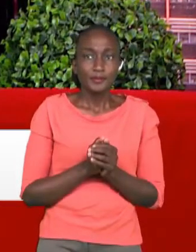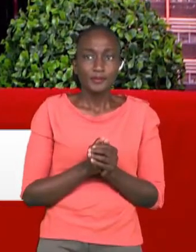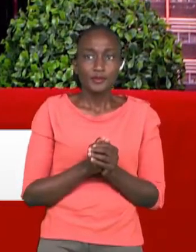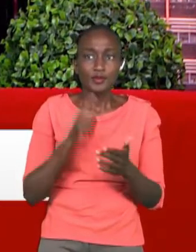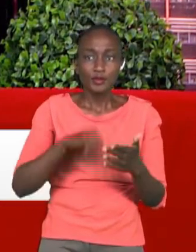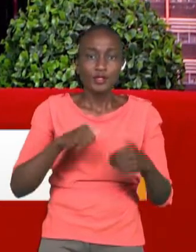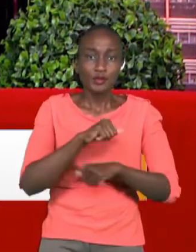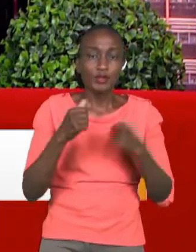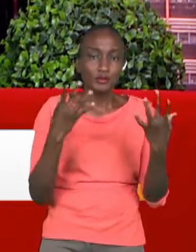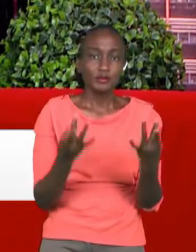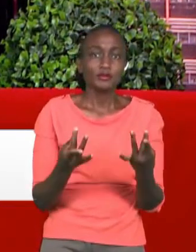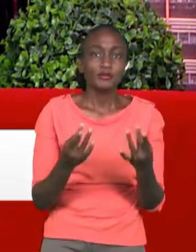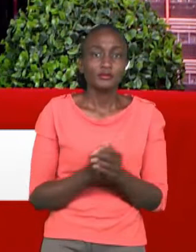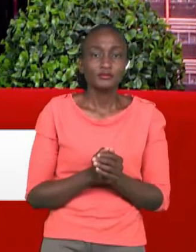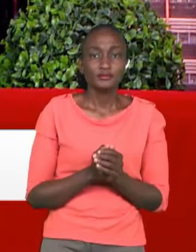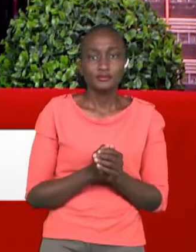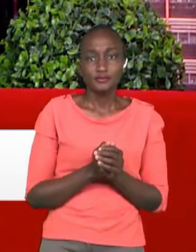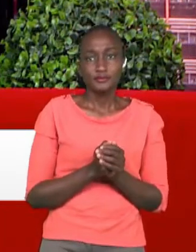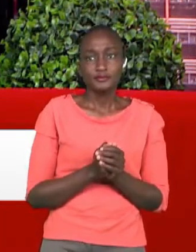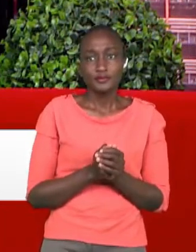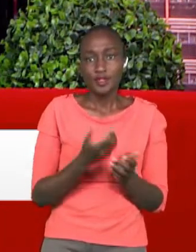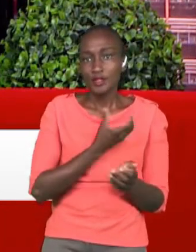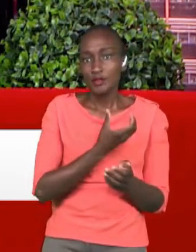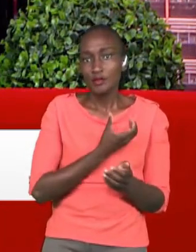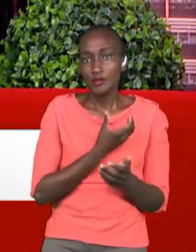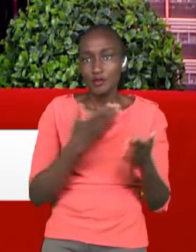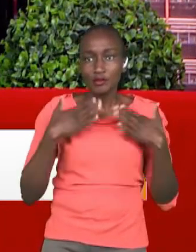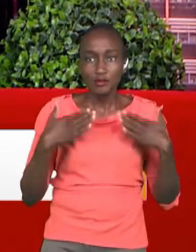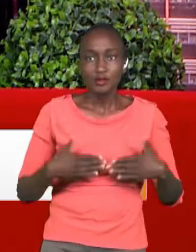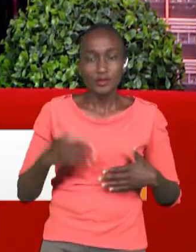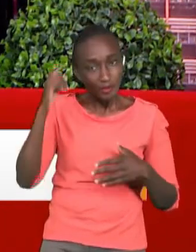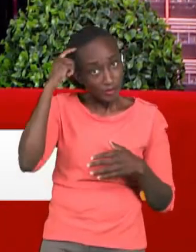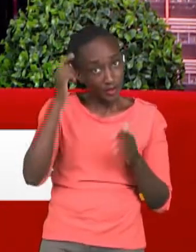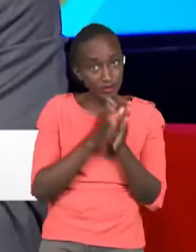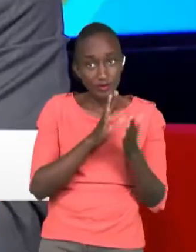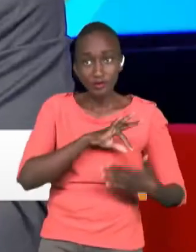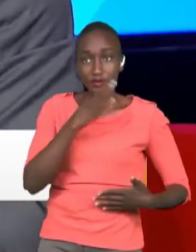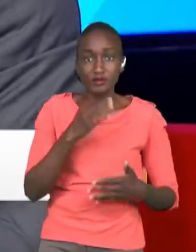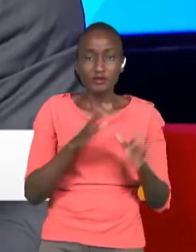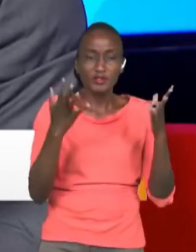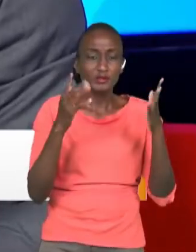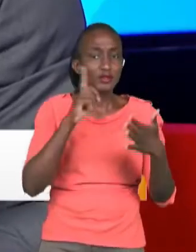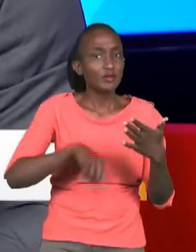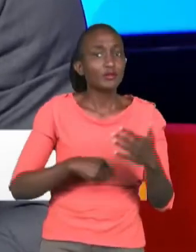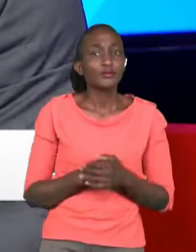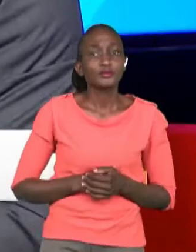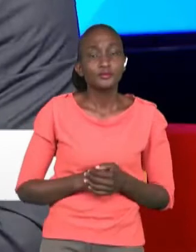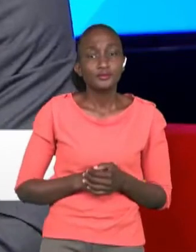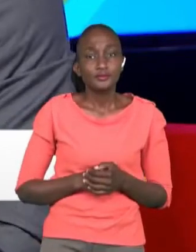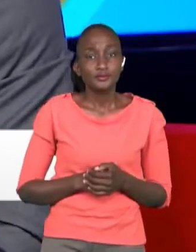about our own body, mind, and soul? What we are celebrating? So,